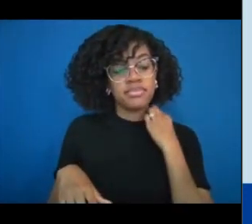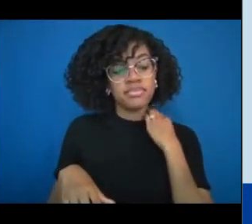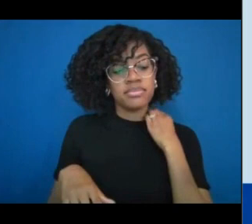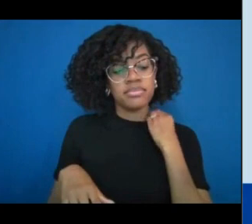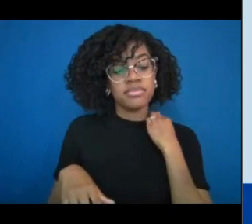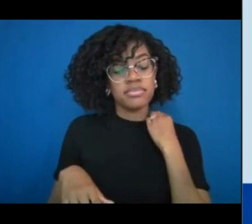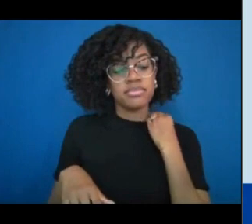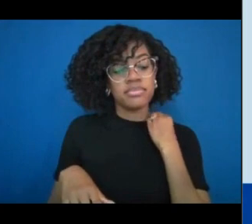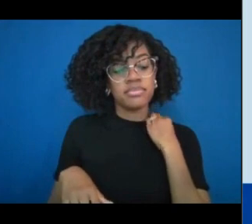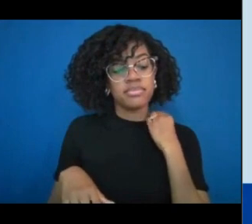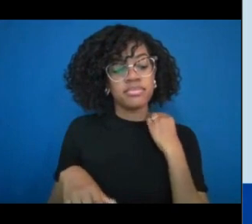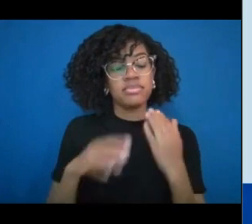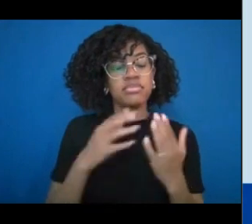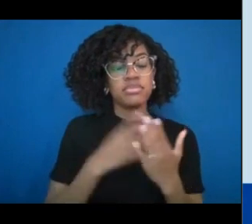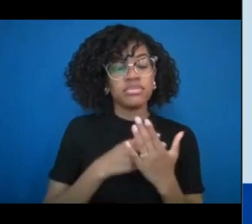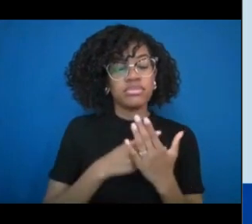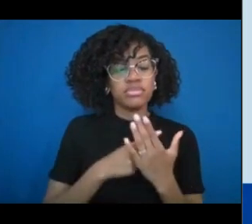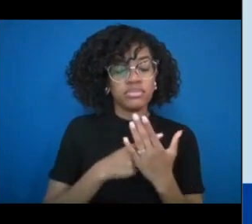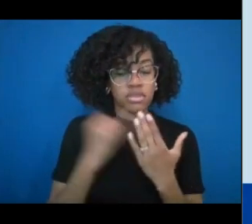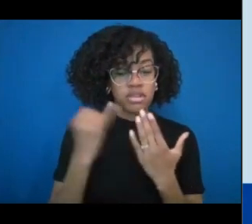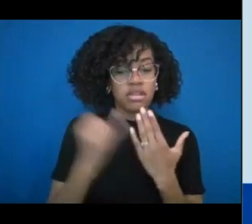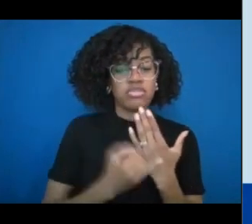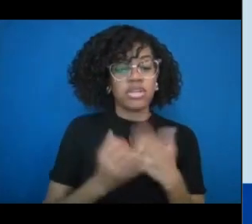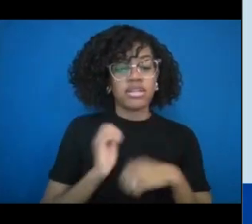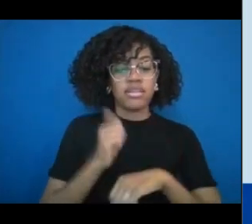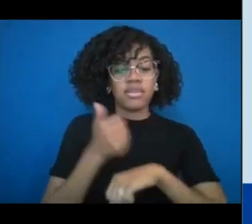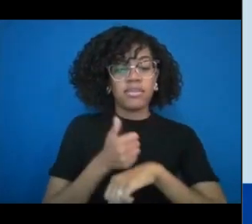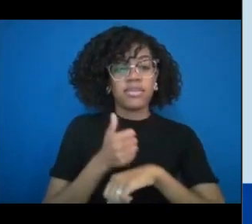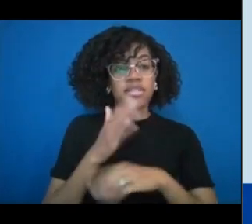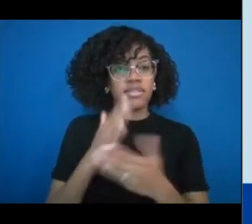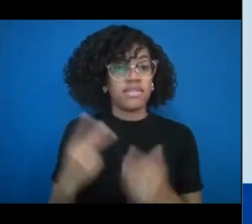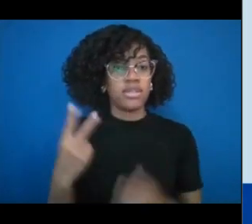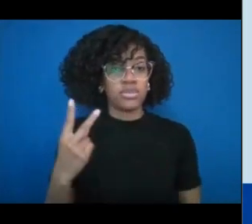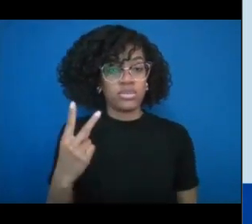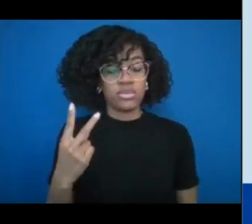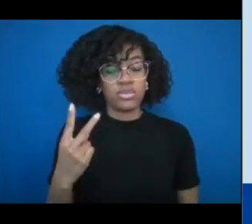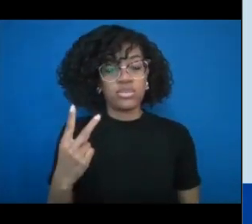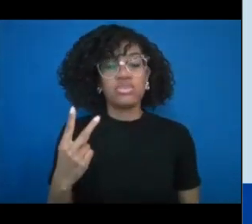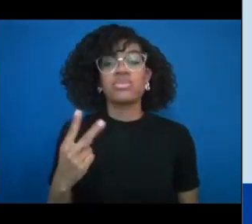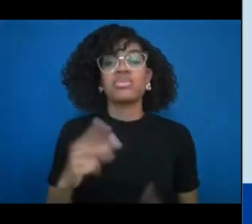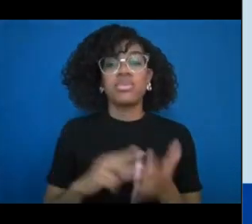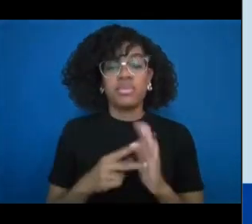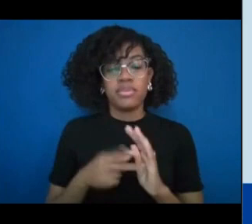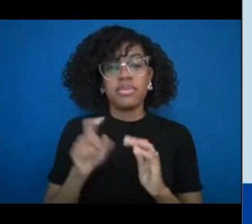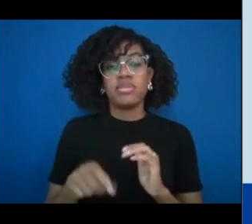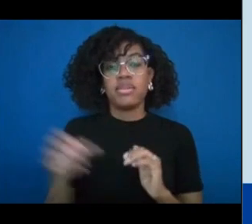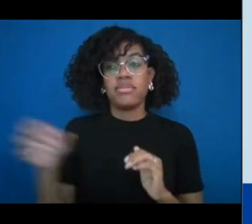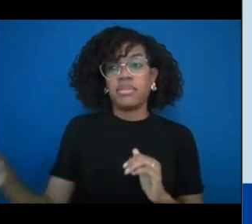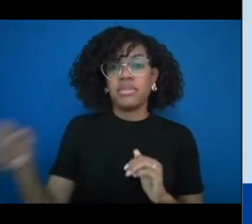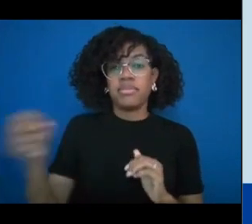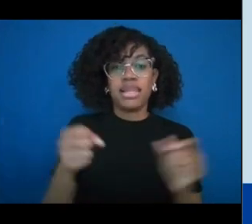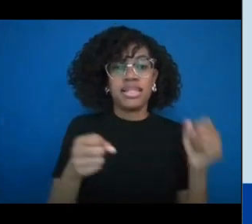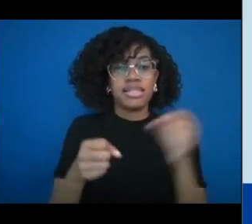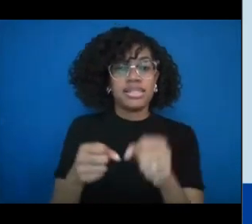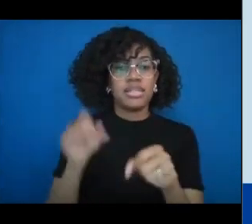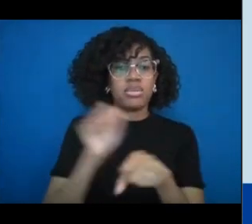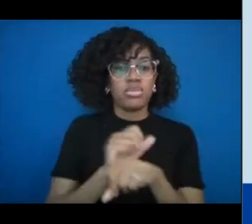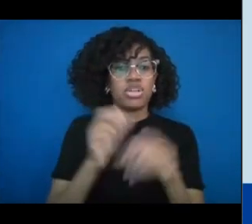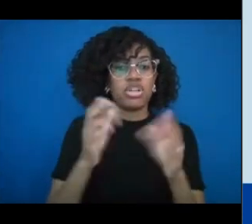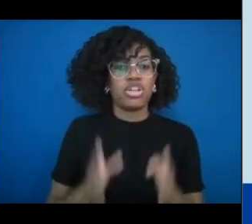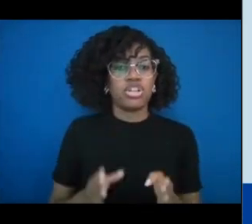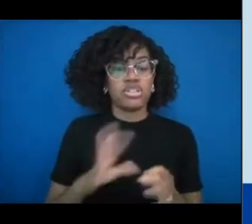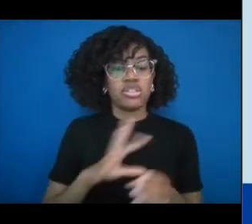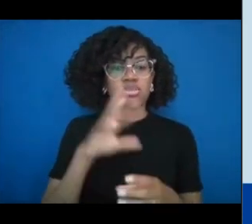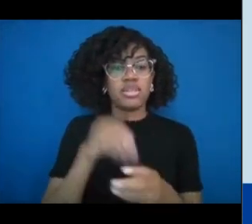project implementation, that phase 2, you would need to be placing workers again